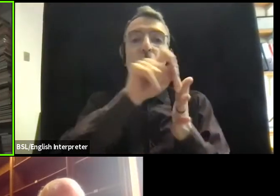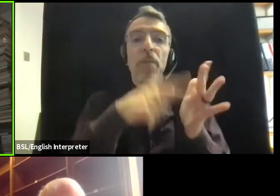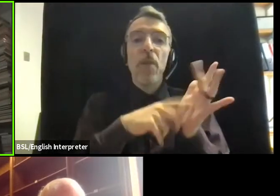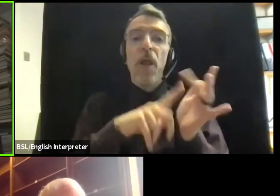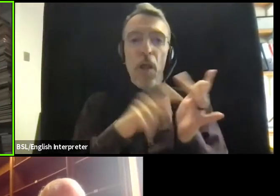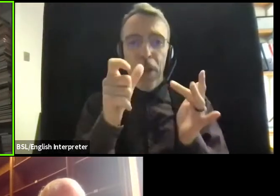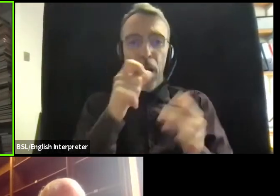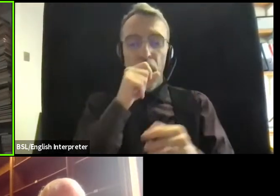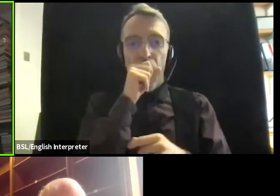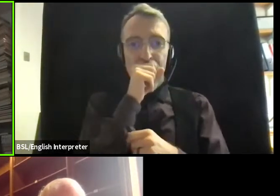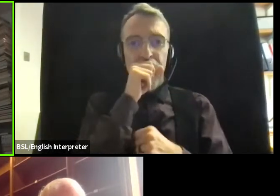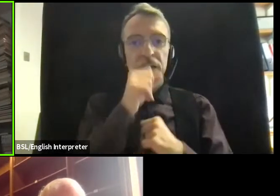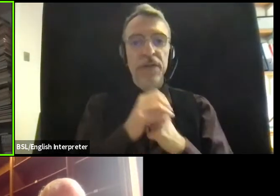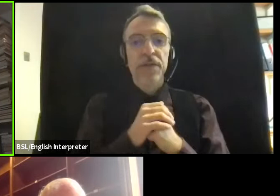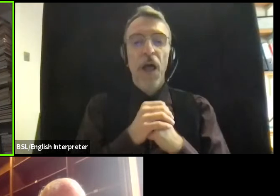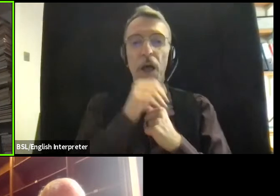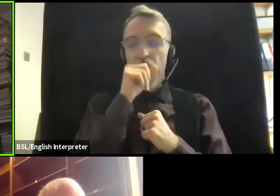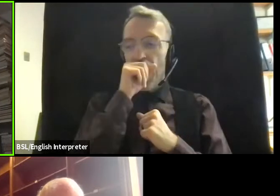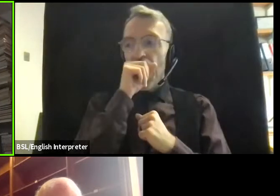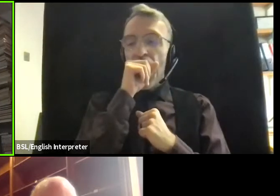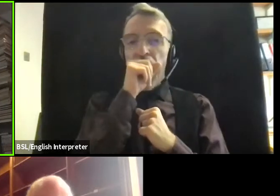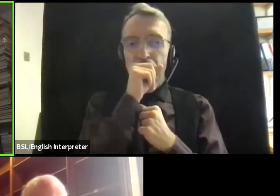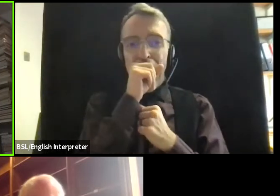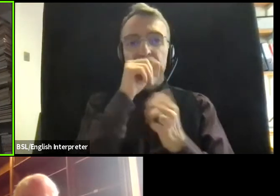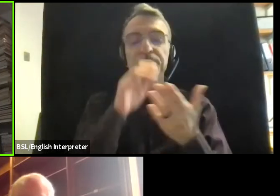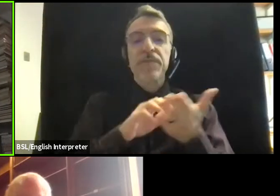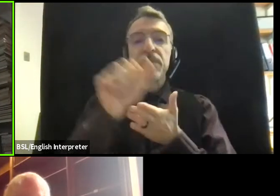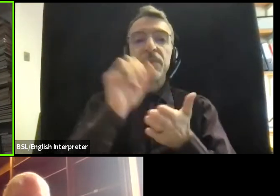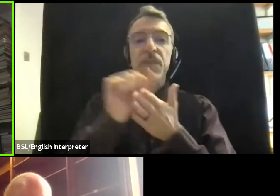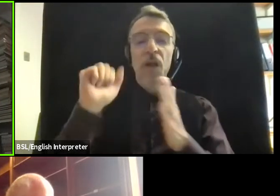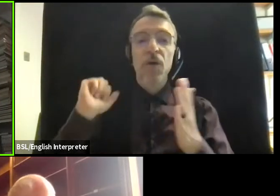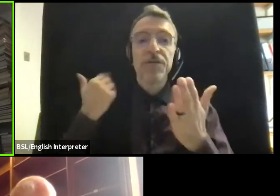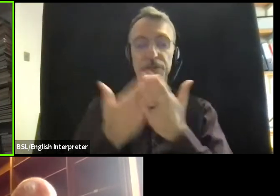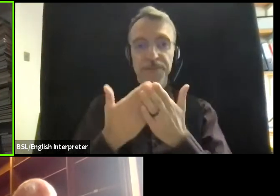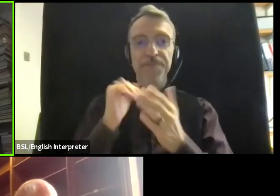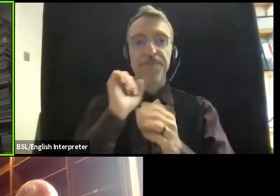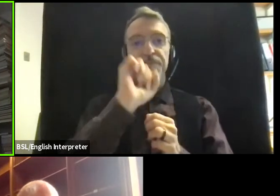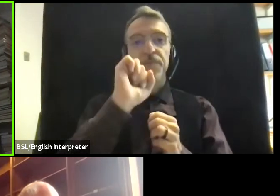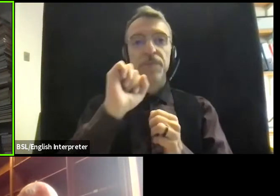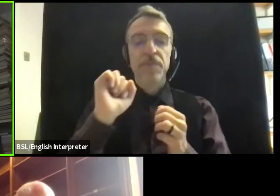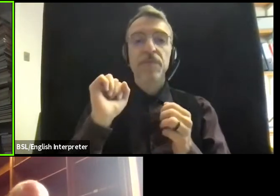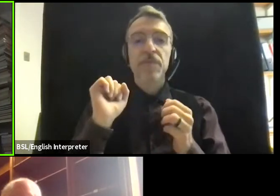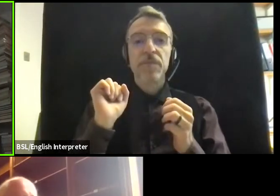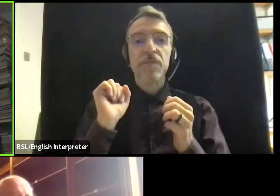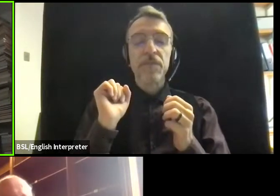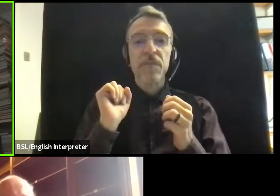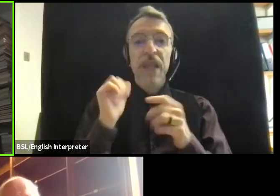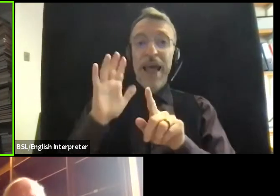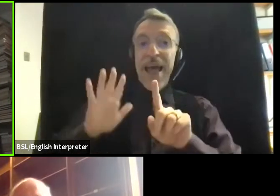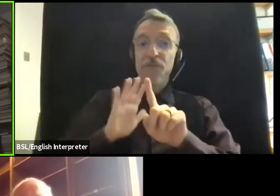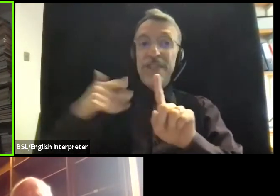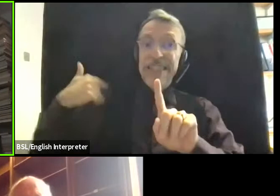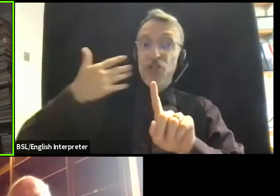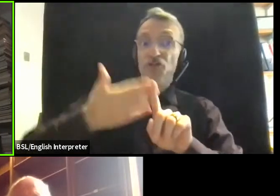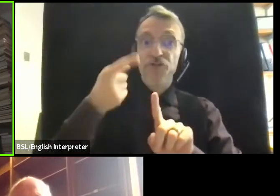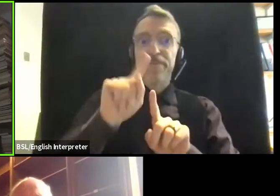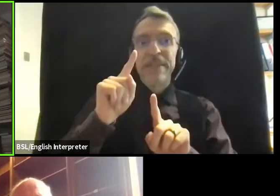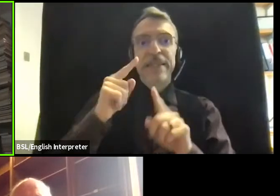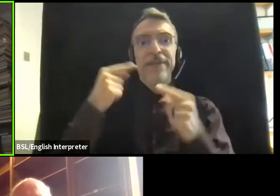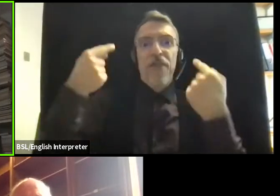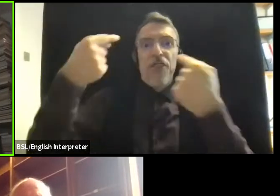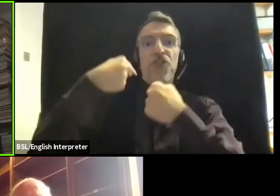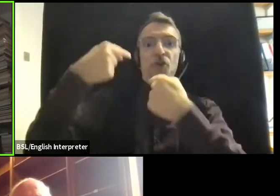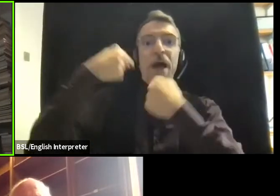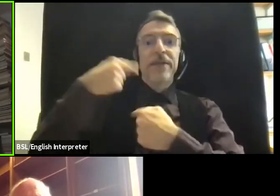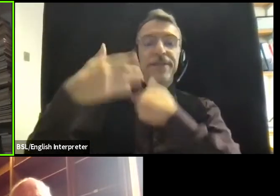to document their cultural heritage that is under threat. And interestingly, we were